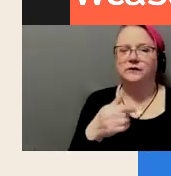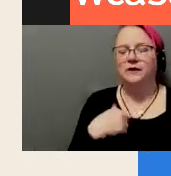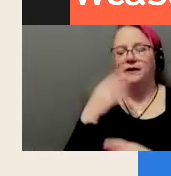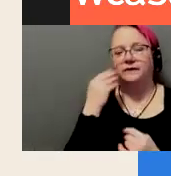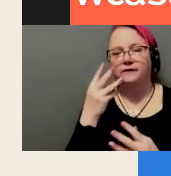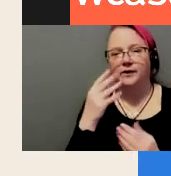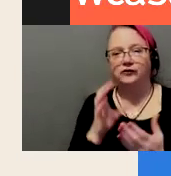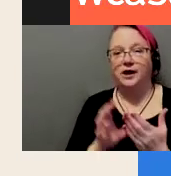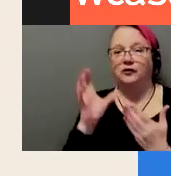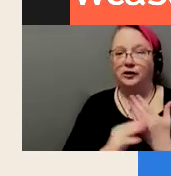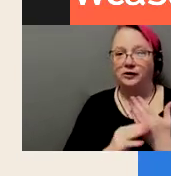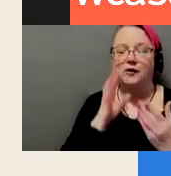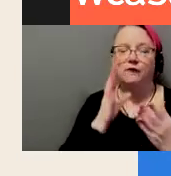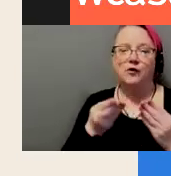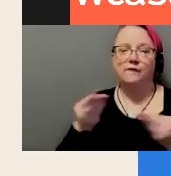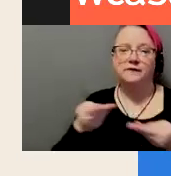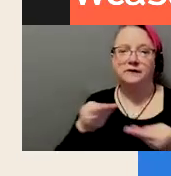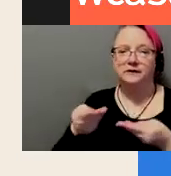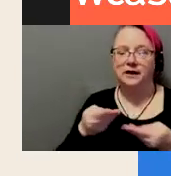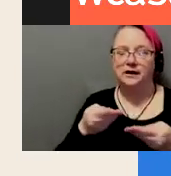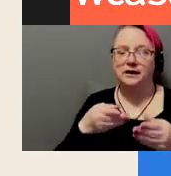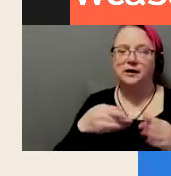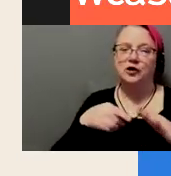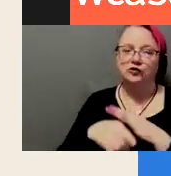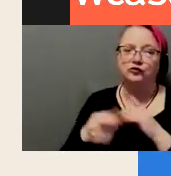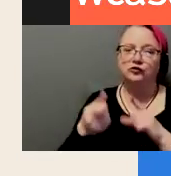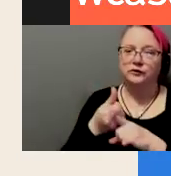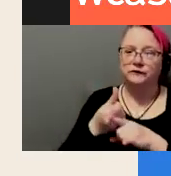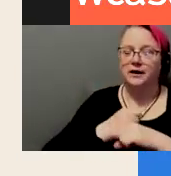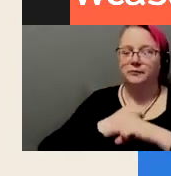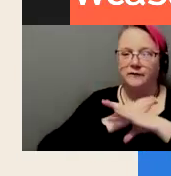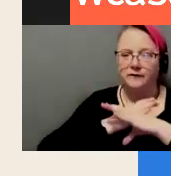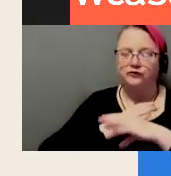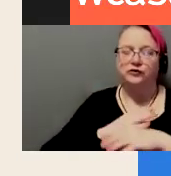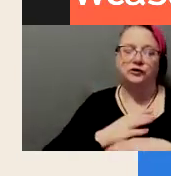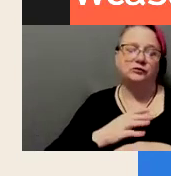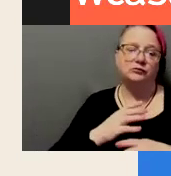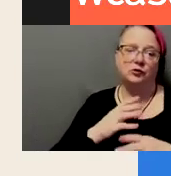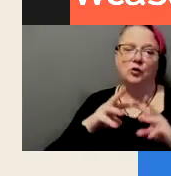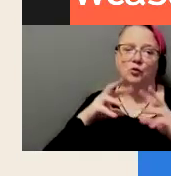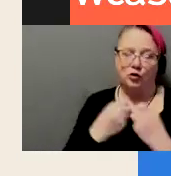a curriculum for facilitating suicide prevention workshops centered on crisis planning.